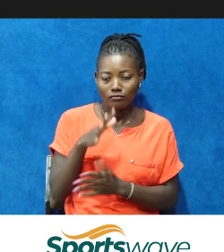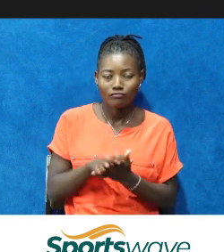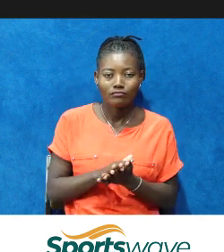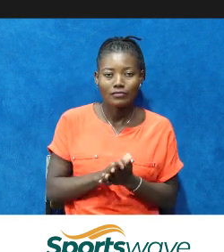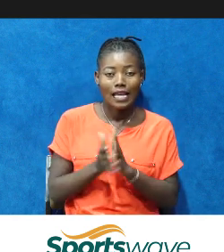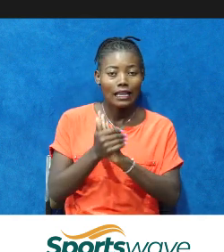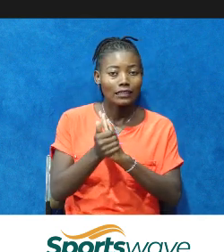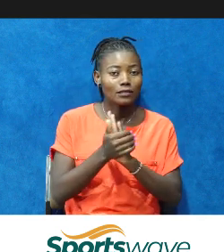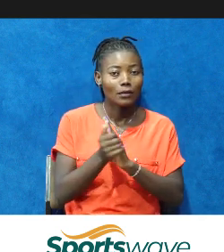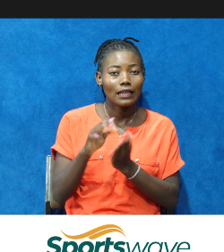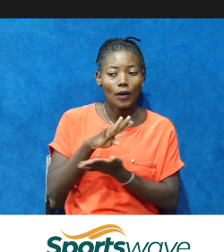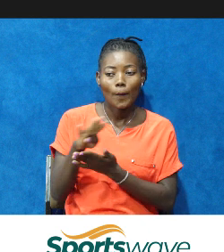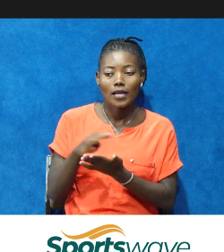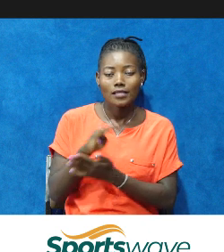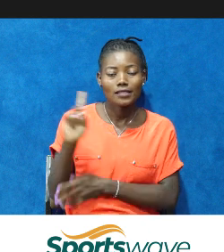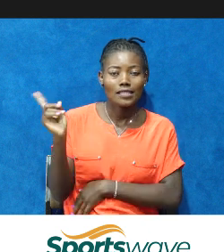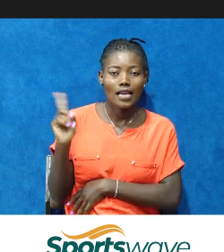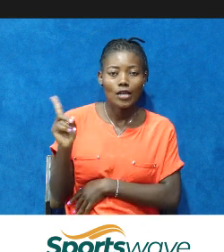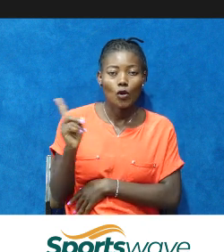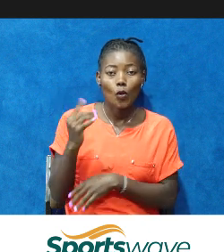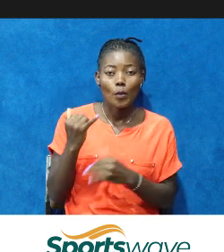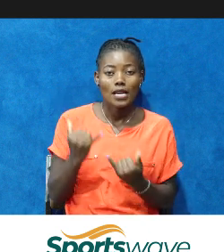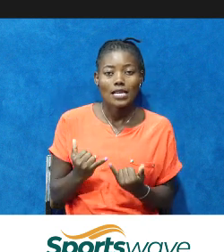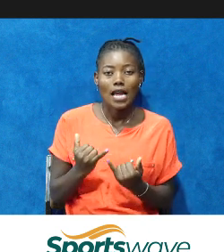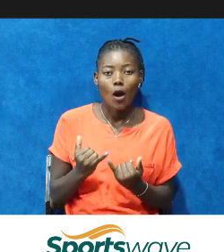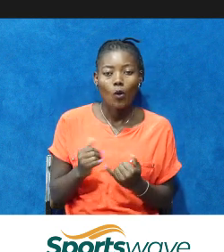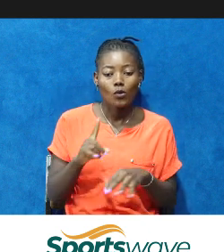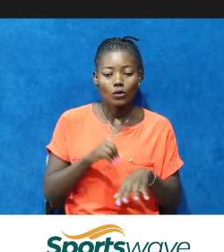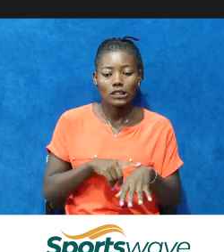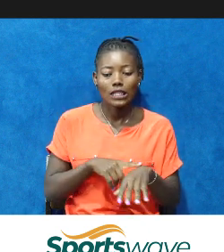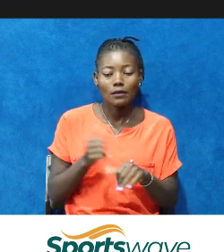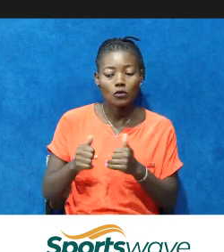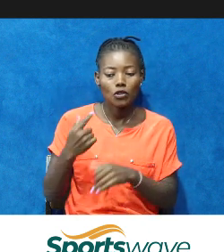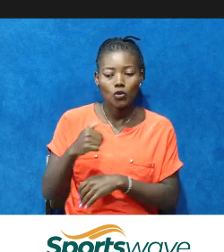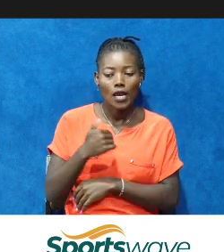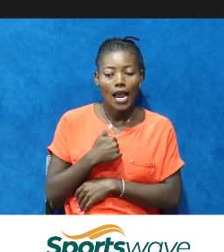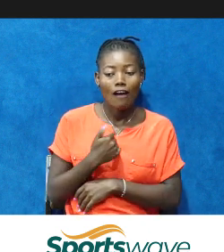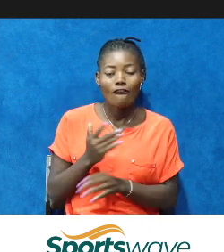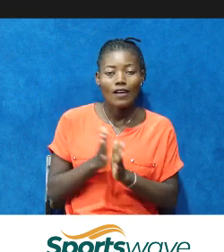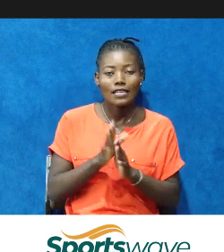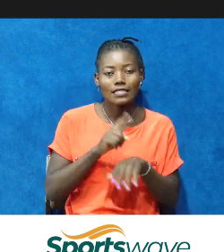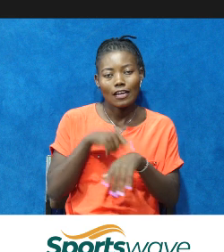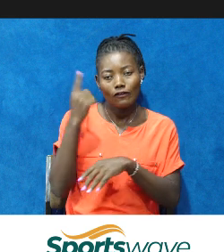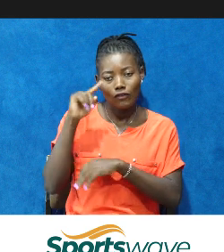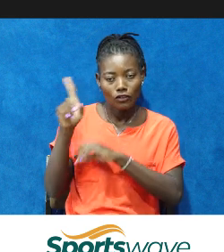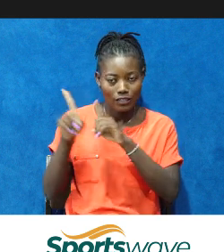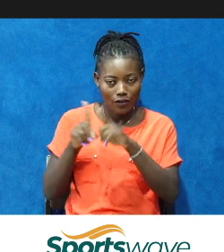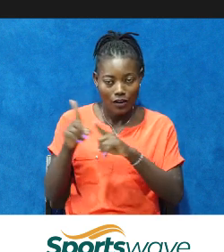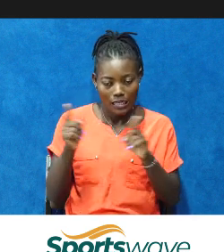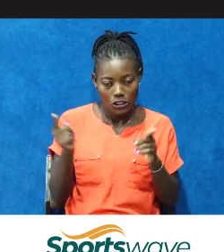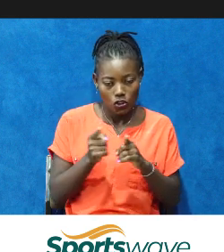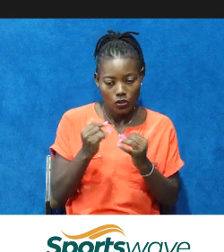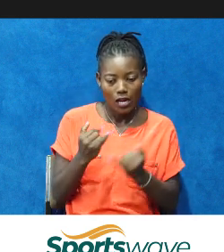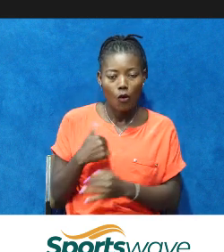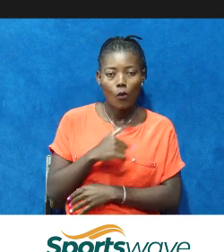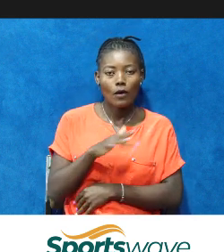are based in Nairobi, so the period that we have between now and the time of traveling is very short. So we felt that